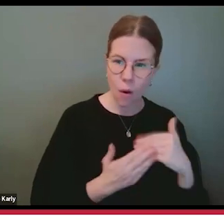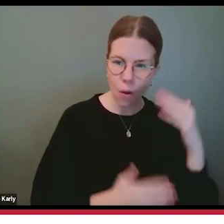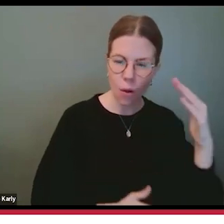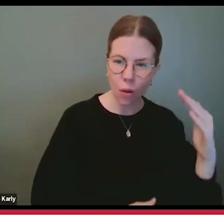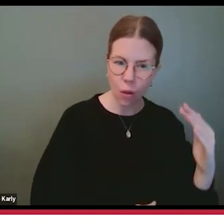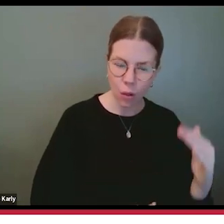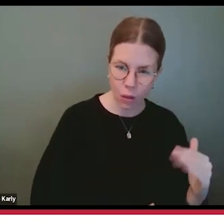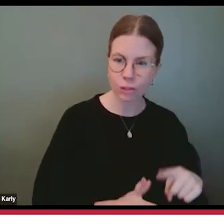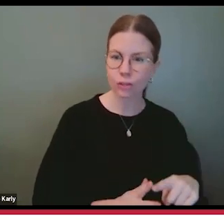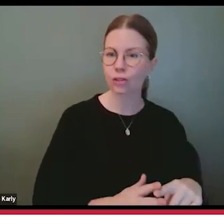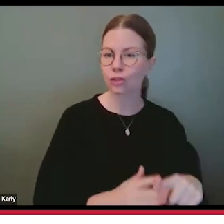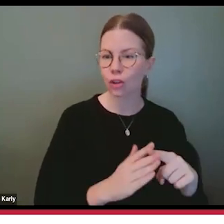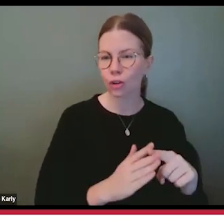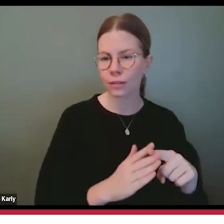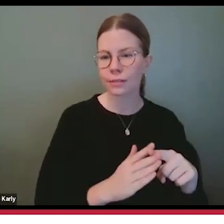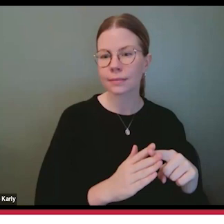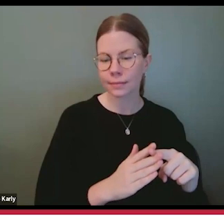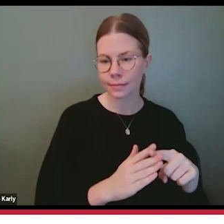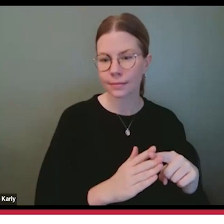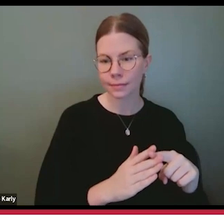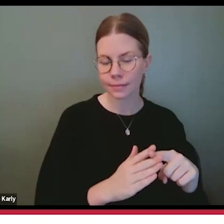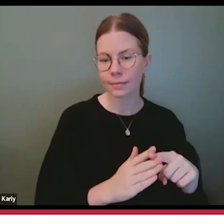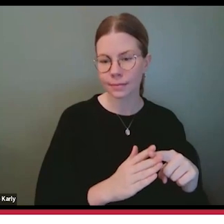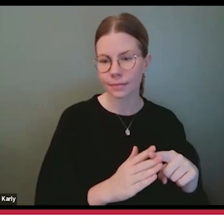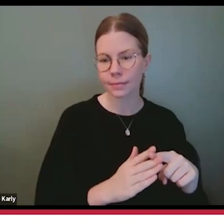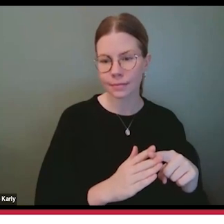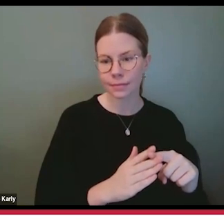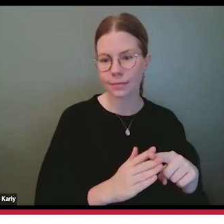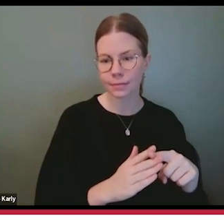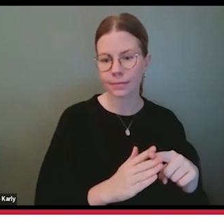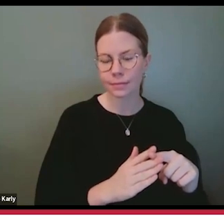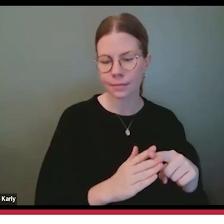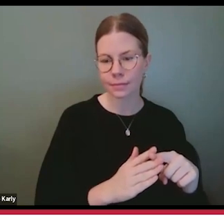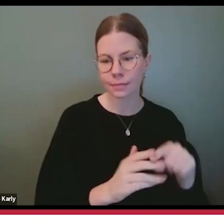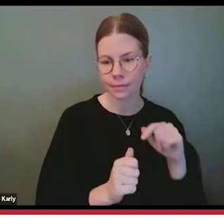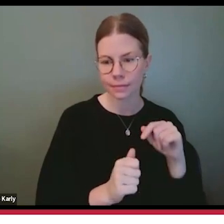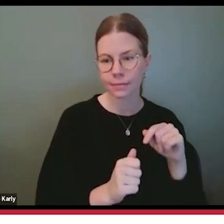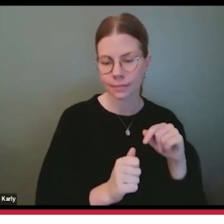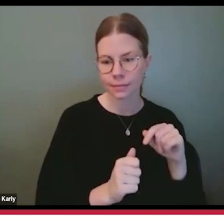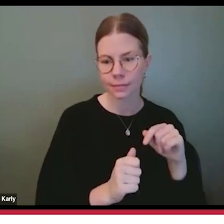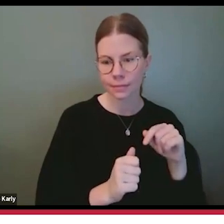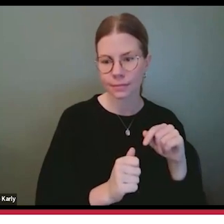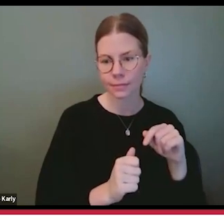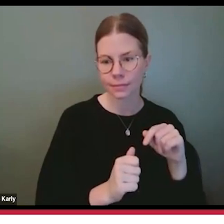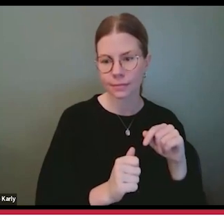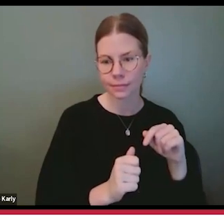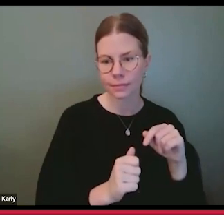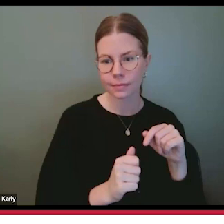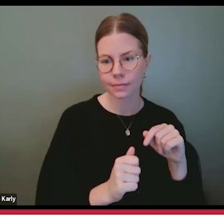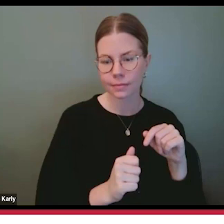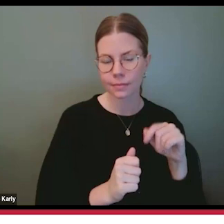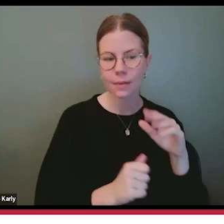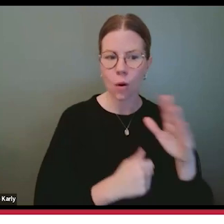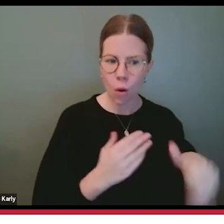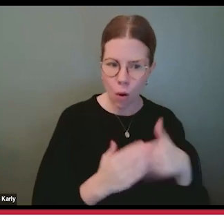of a few, maybe tens of people at most, just for safety. The real